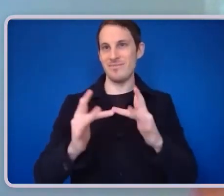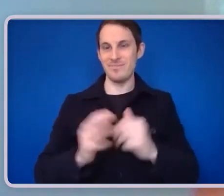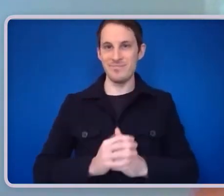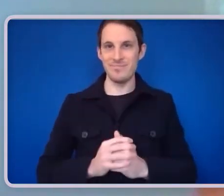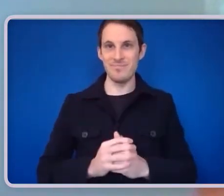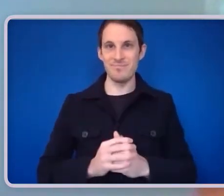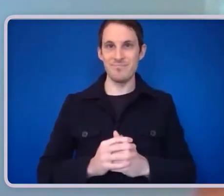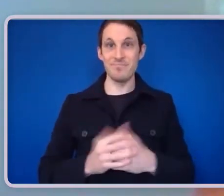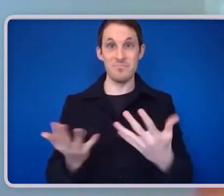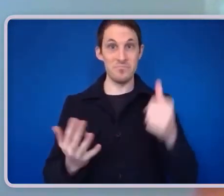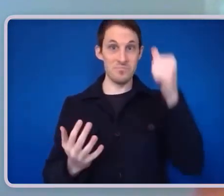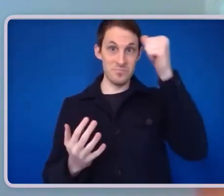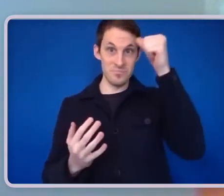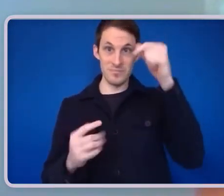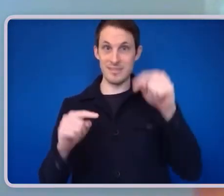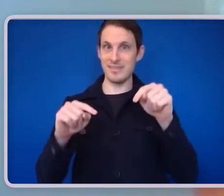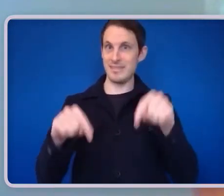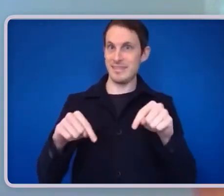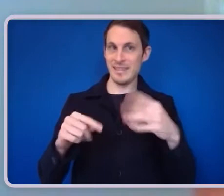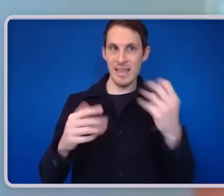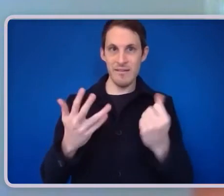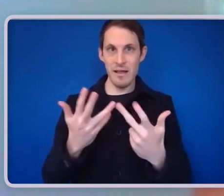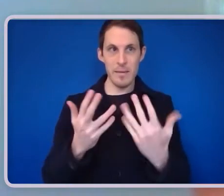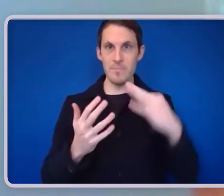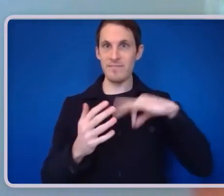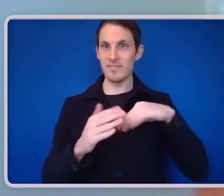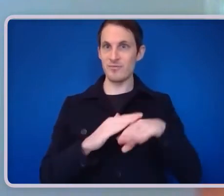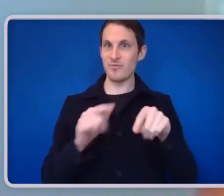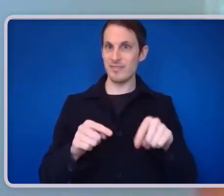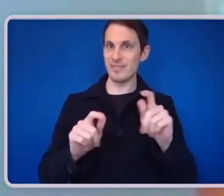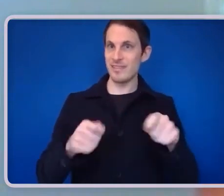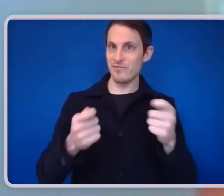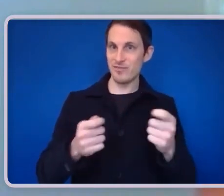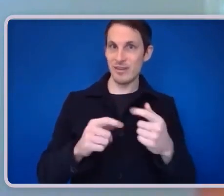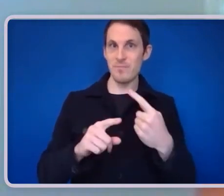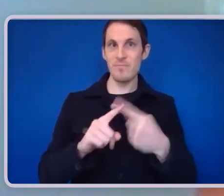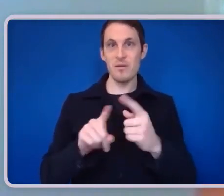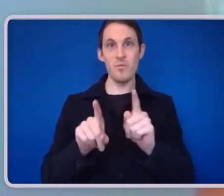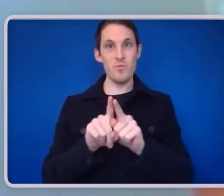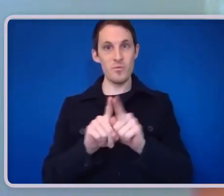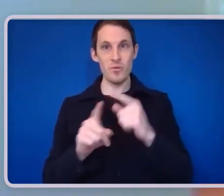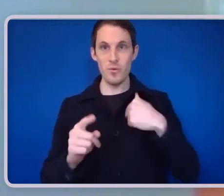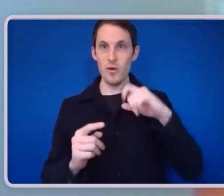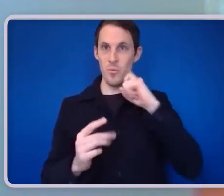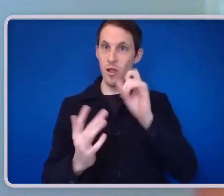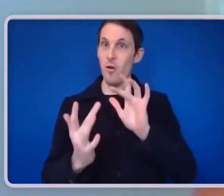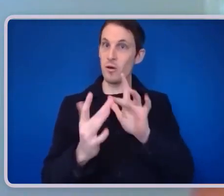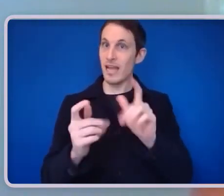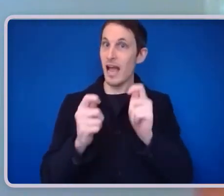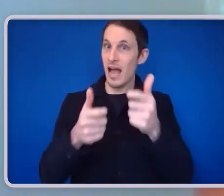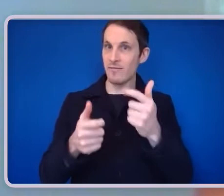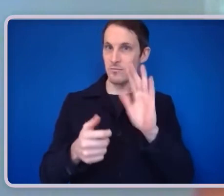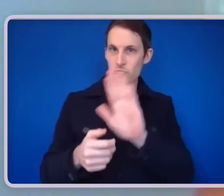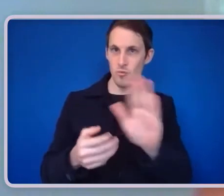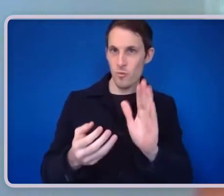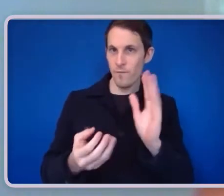benefits in this type of program delivery. And we will be coming back to you all sometime soon to get your feedback on what you like and